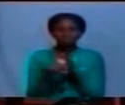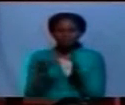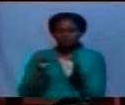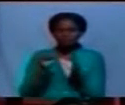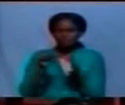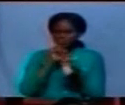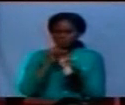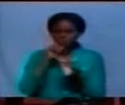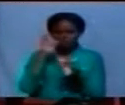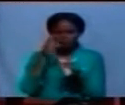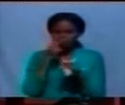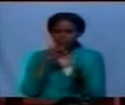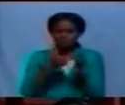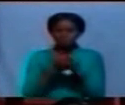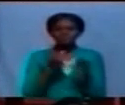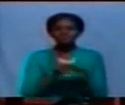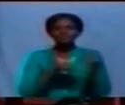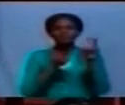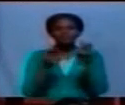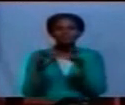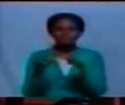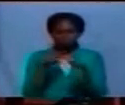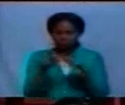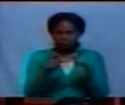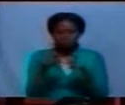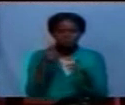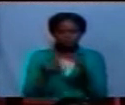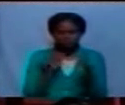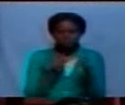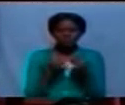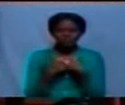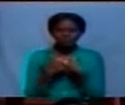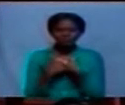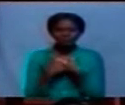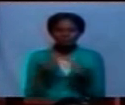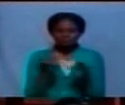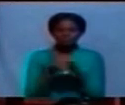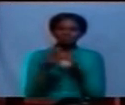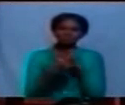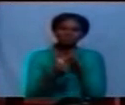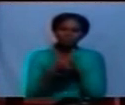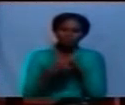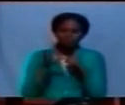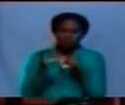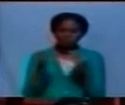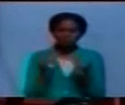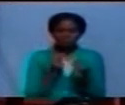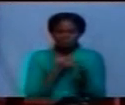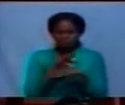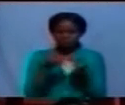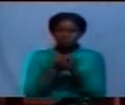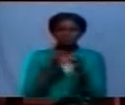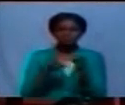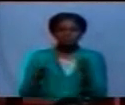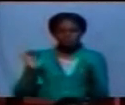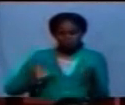we'll see relaxed monetary policies that have tended to choke the banking sector. You take out all that,